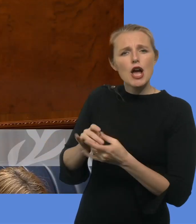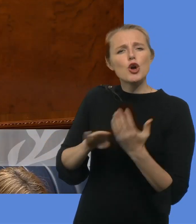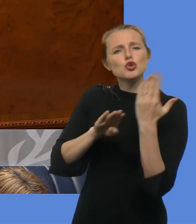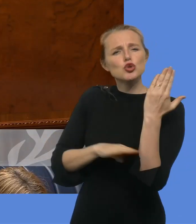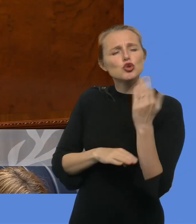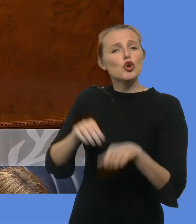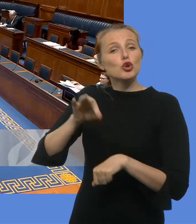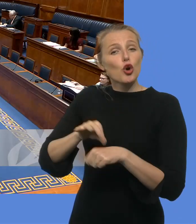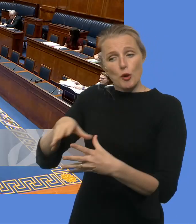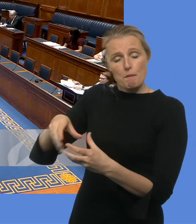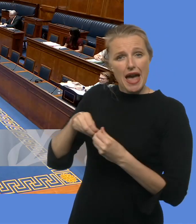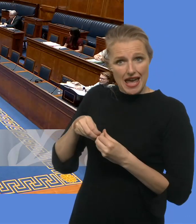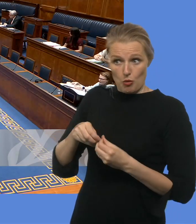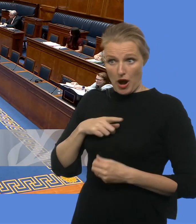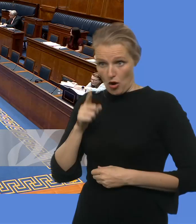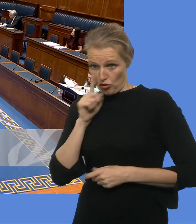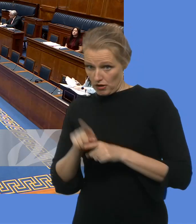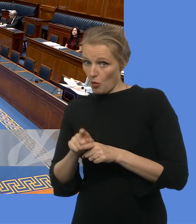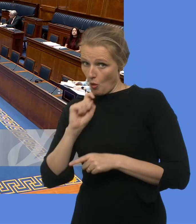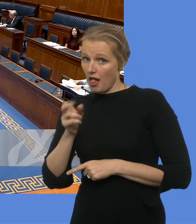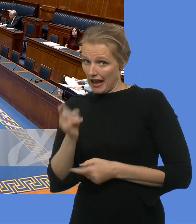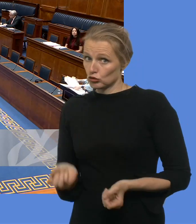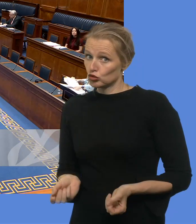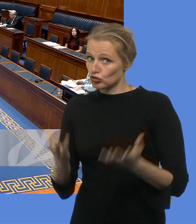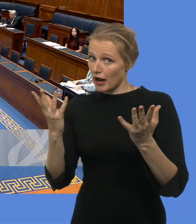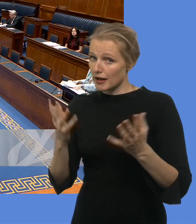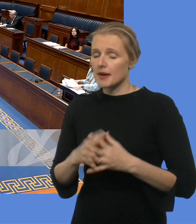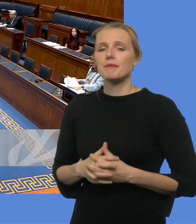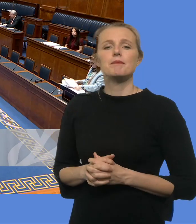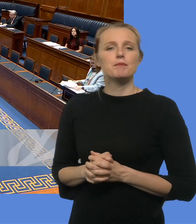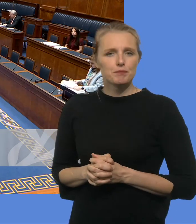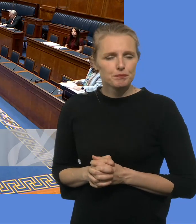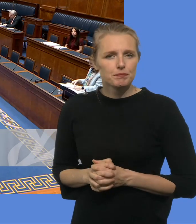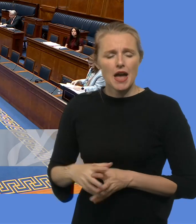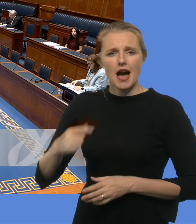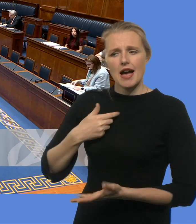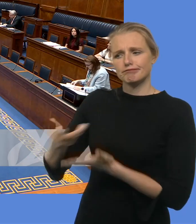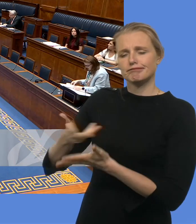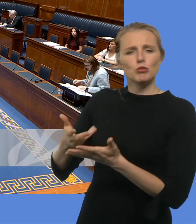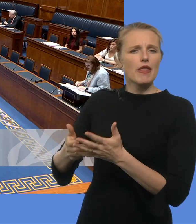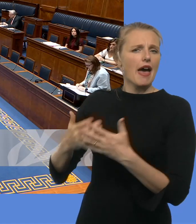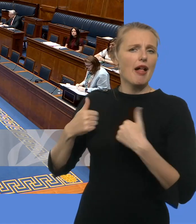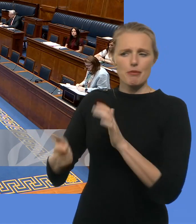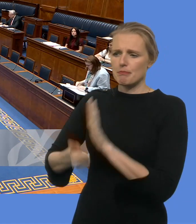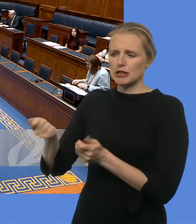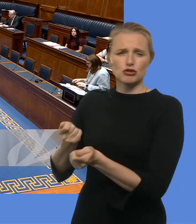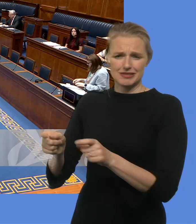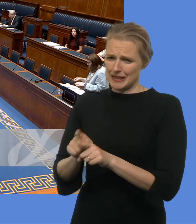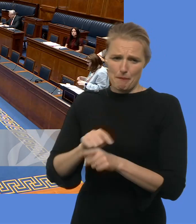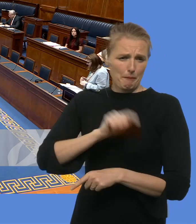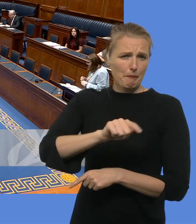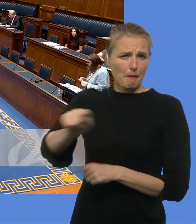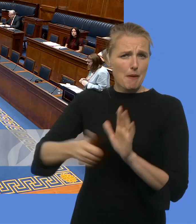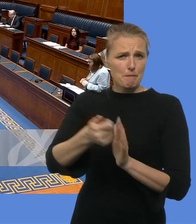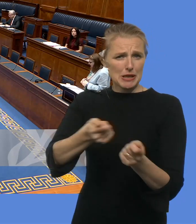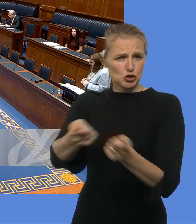set to continue? Minister. I have engaged with the Health Minister, as I have with all ministers, in the budget